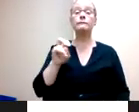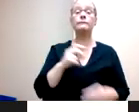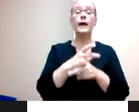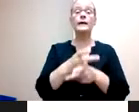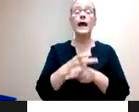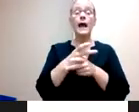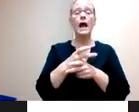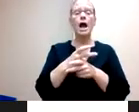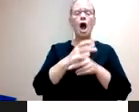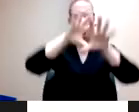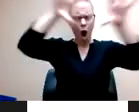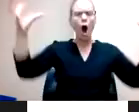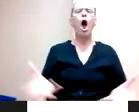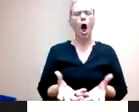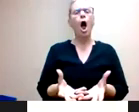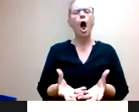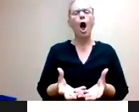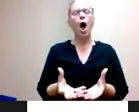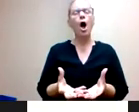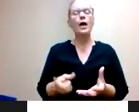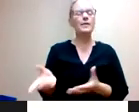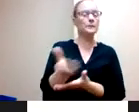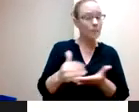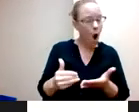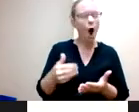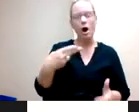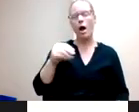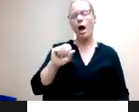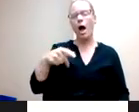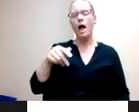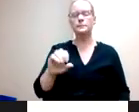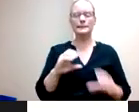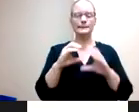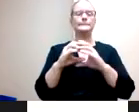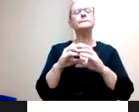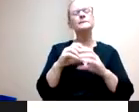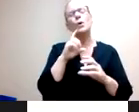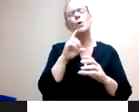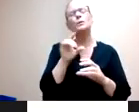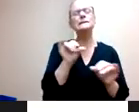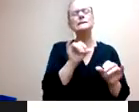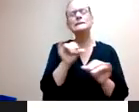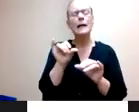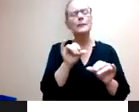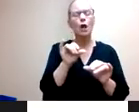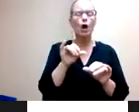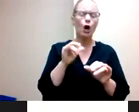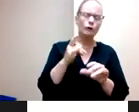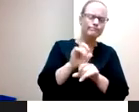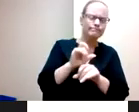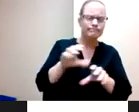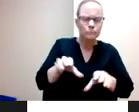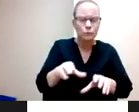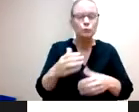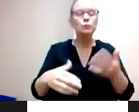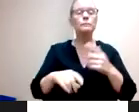is hospice care. So they are one and the same in some ways, but palliation comes earlier and discussions